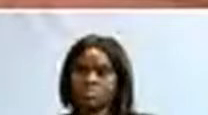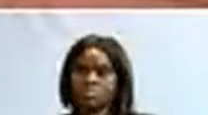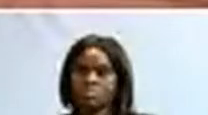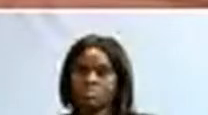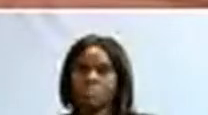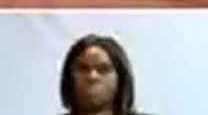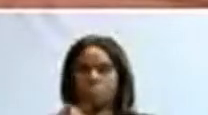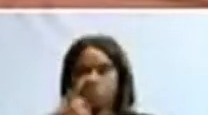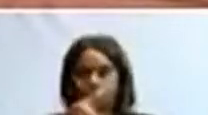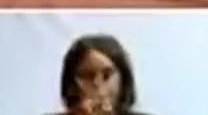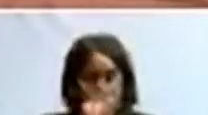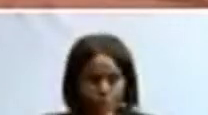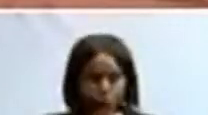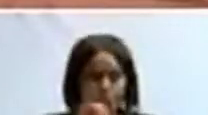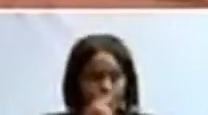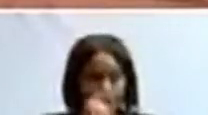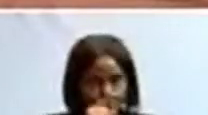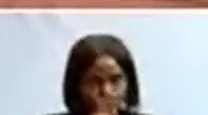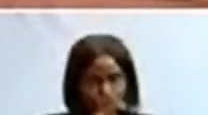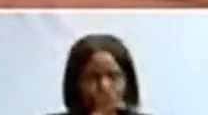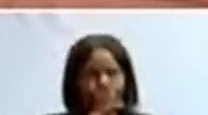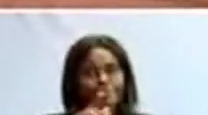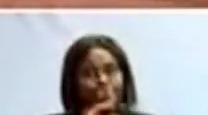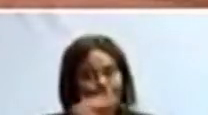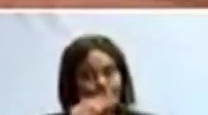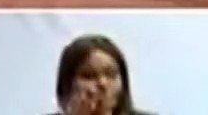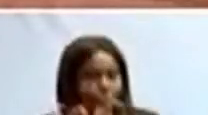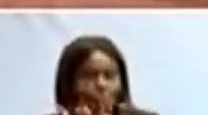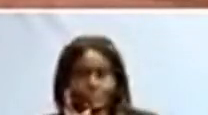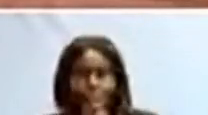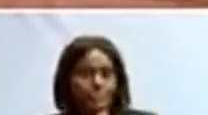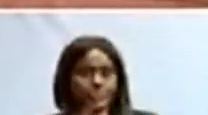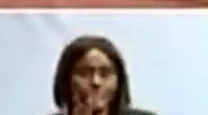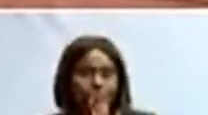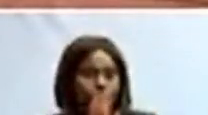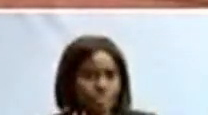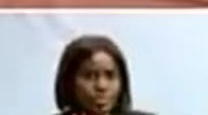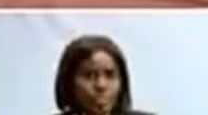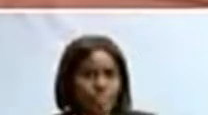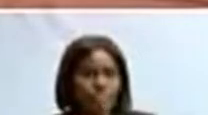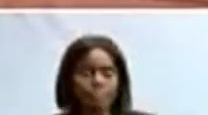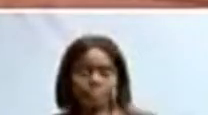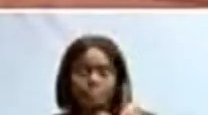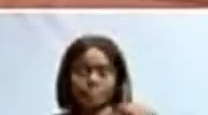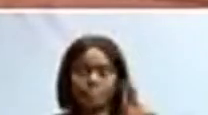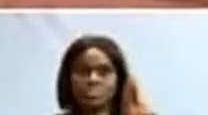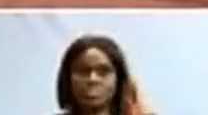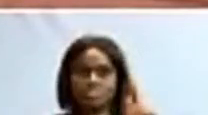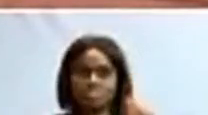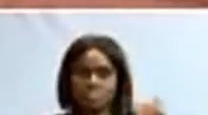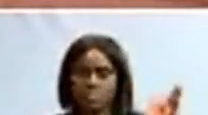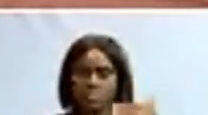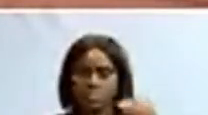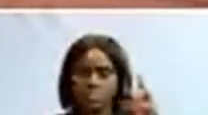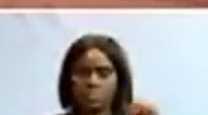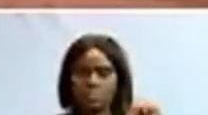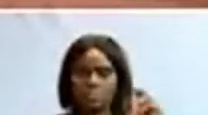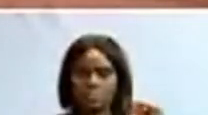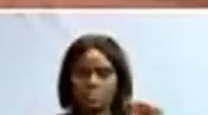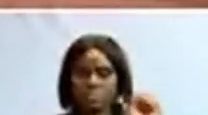whose recipient was supposed to or is supposed to be Luka Masenga,